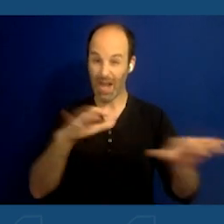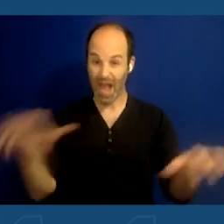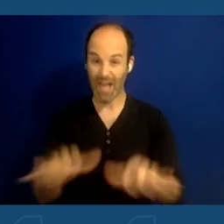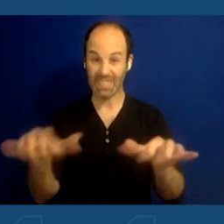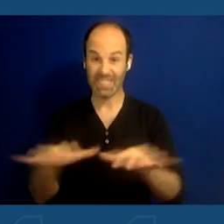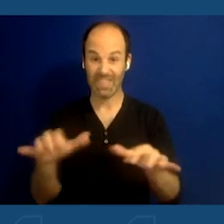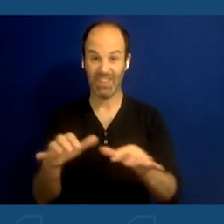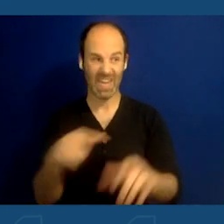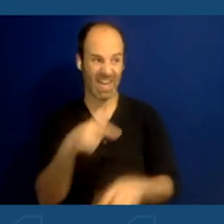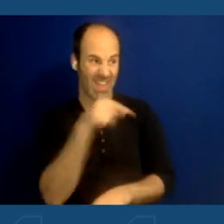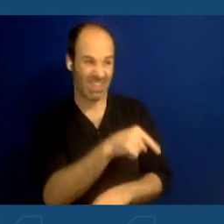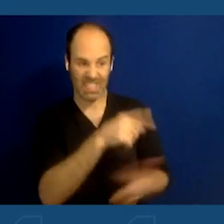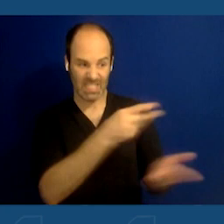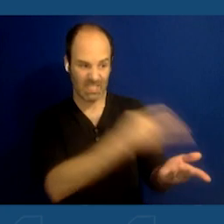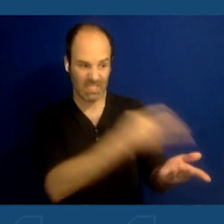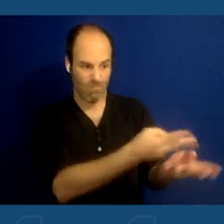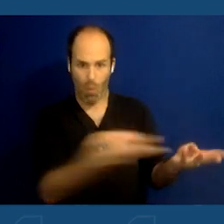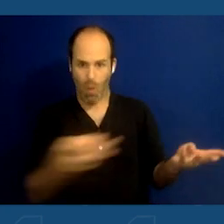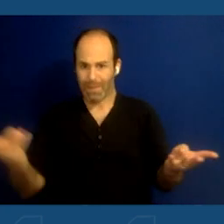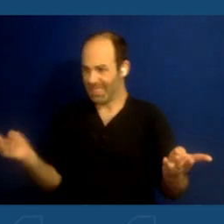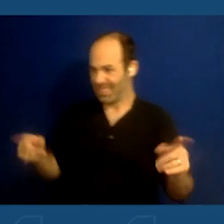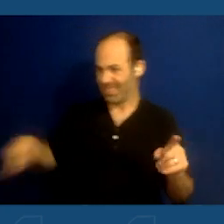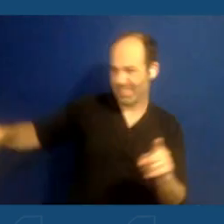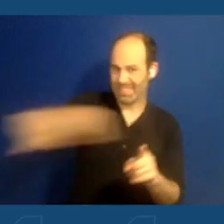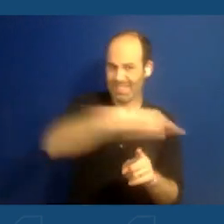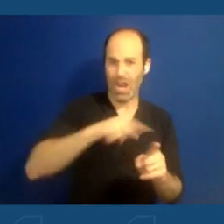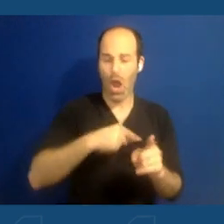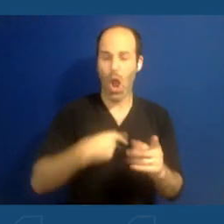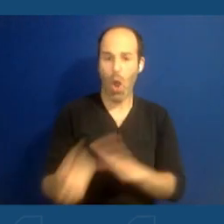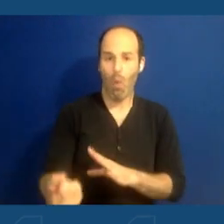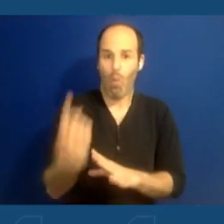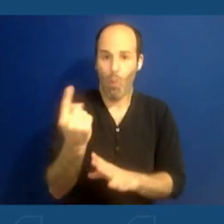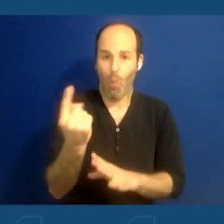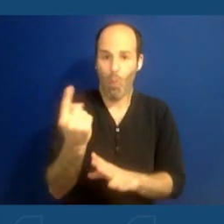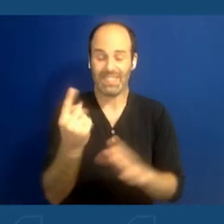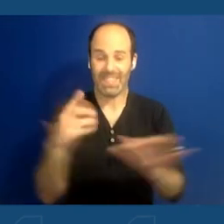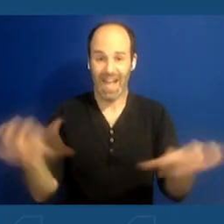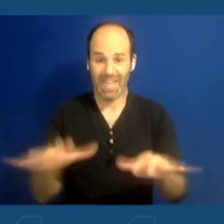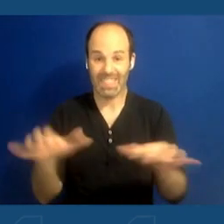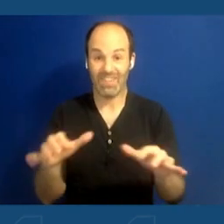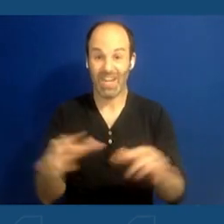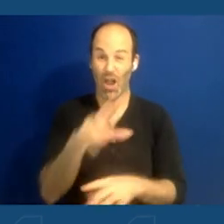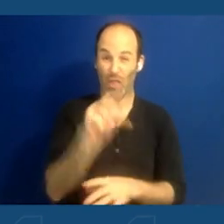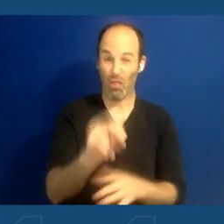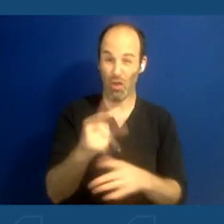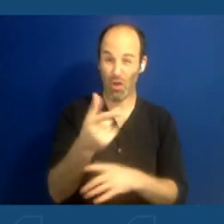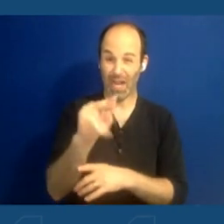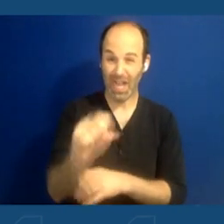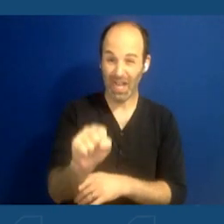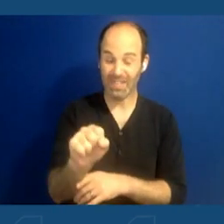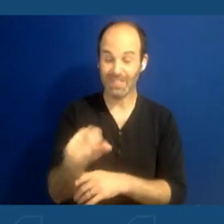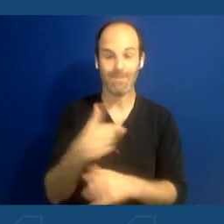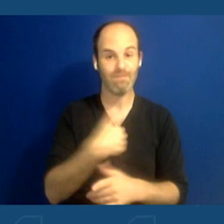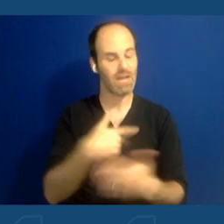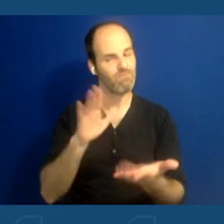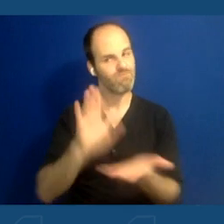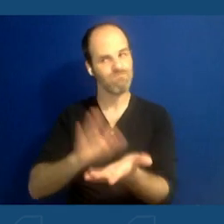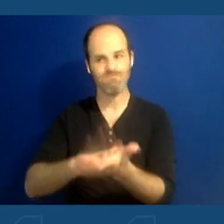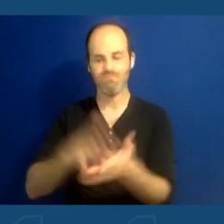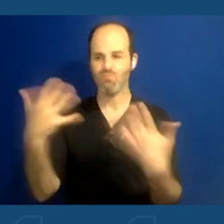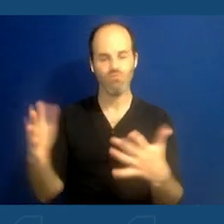one investigation, the confiscation of these weapons, 30 guns, and again, I applaud our state police for bringing these